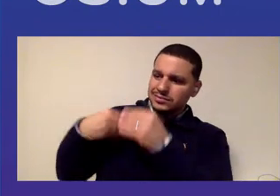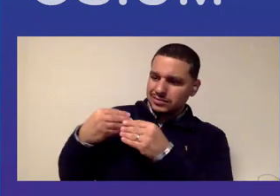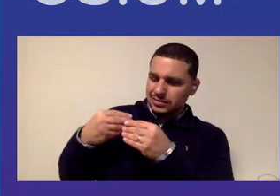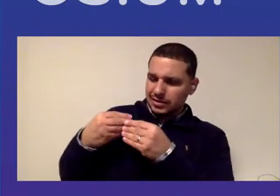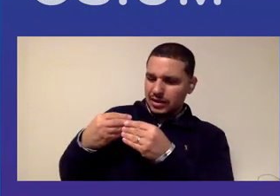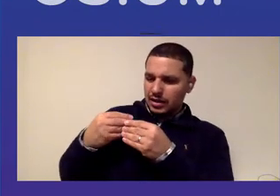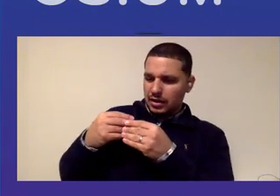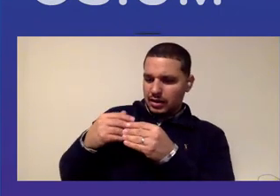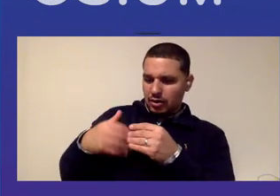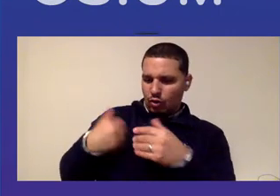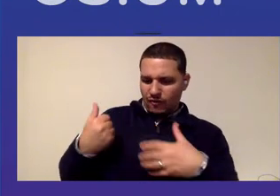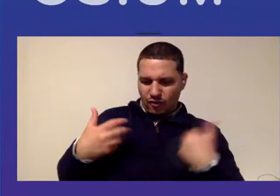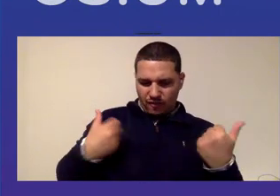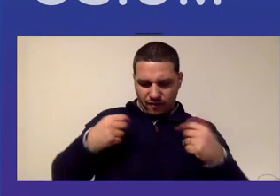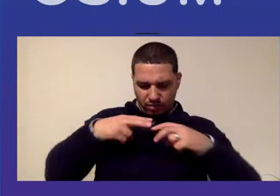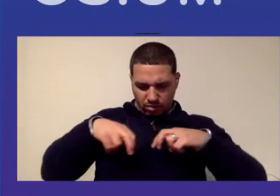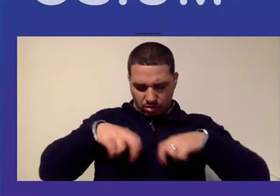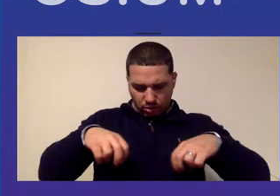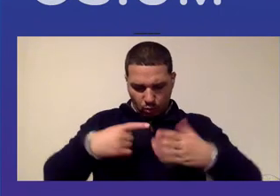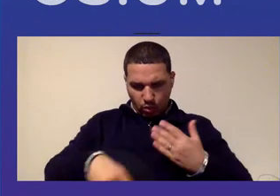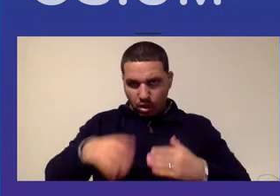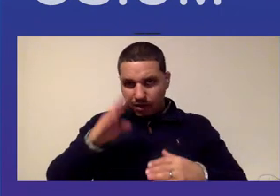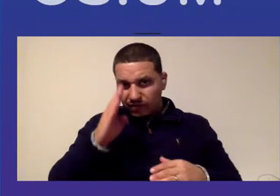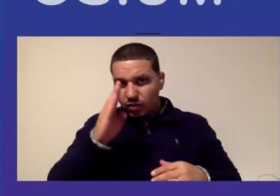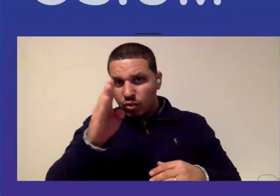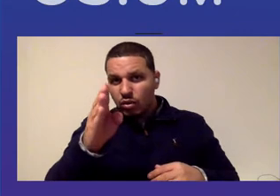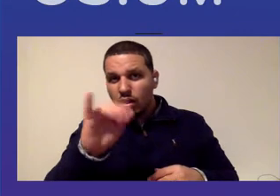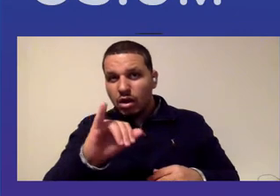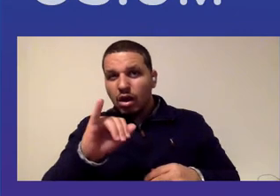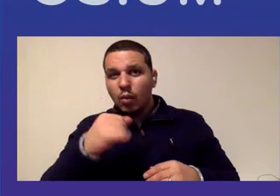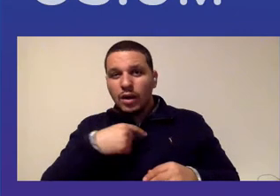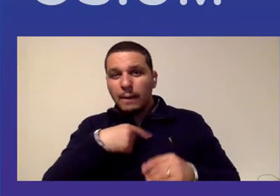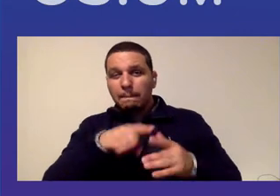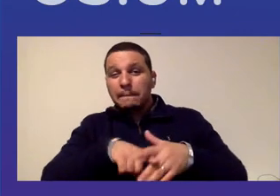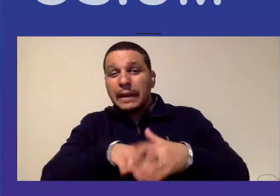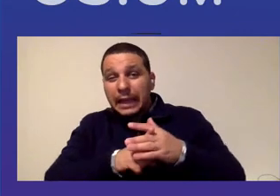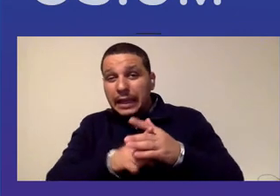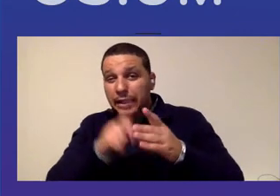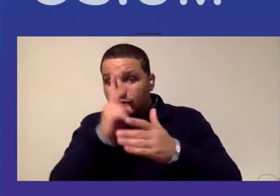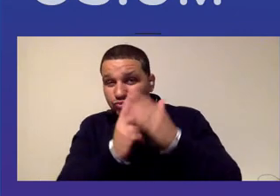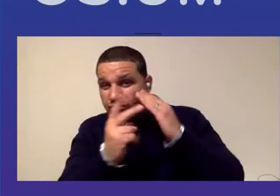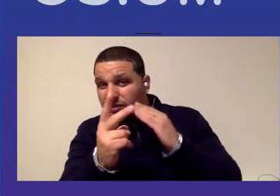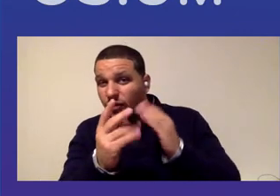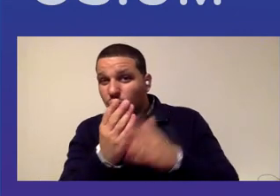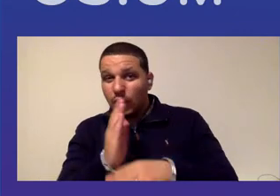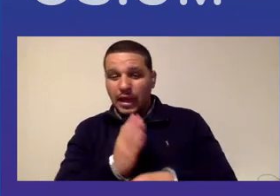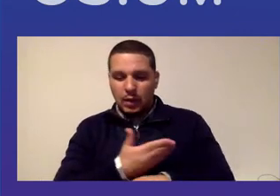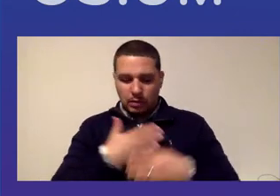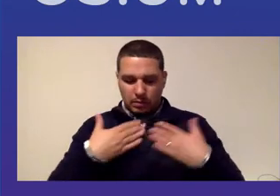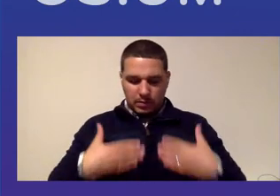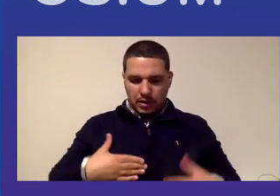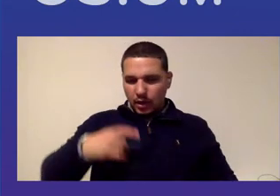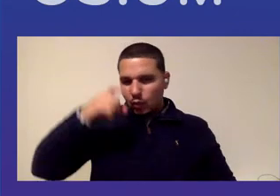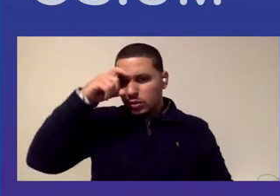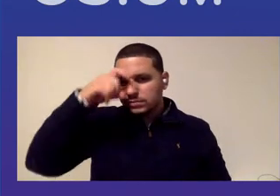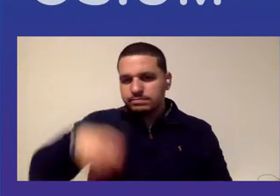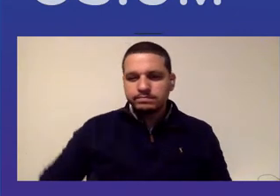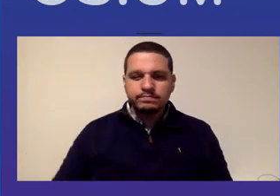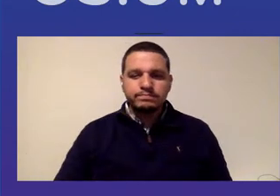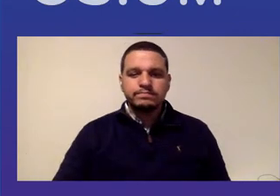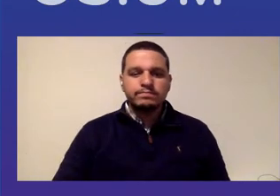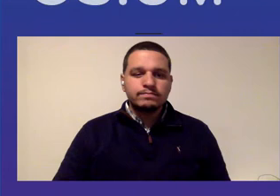lie ahead in ways that we can only really begin to perceive through our embodied wisdom.